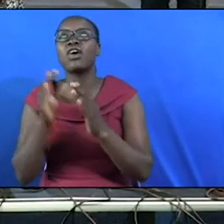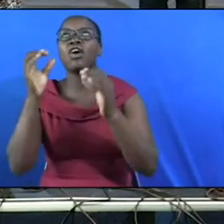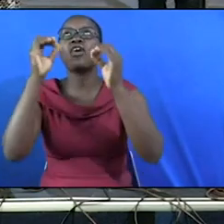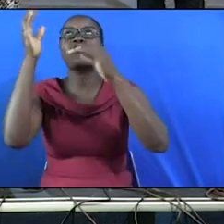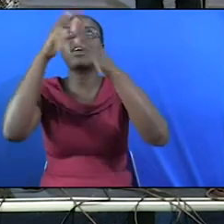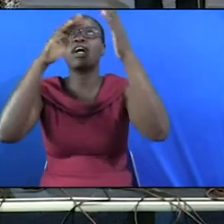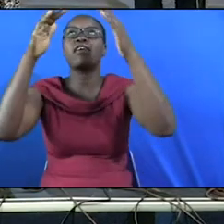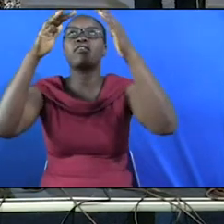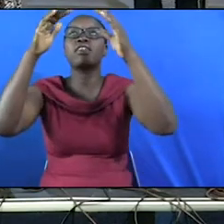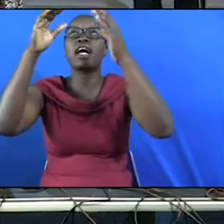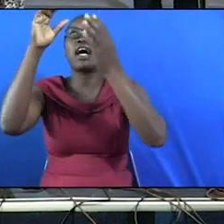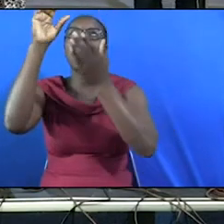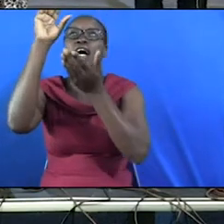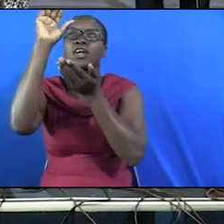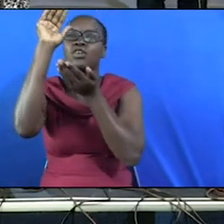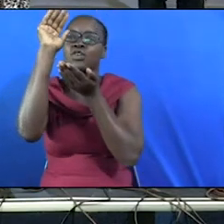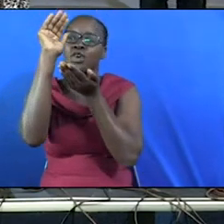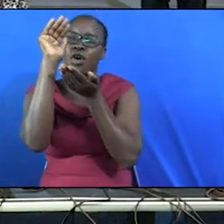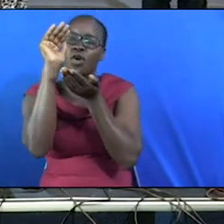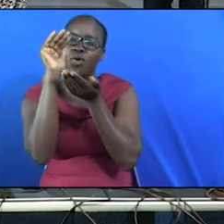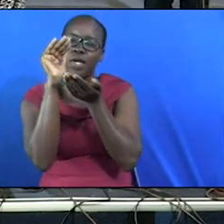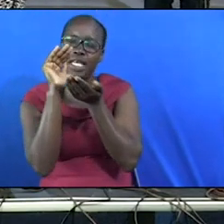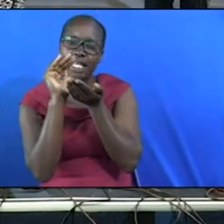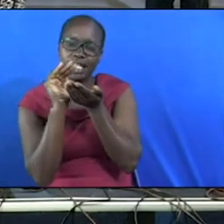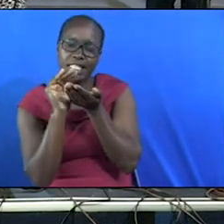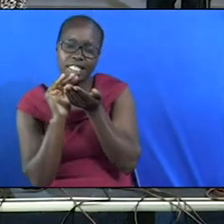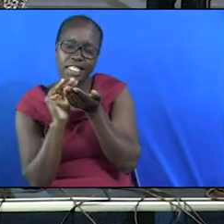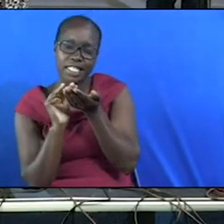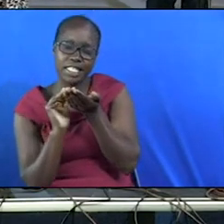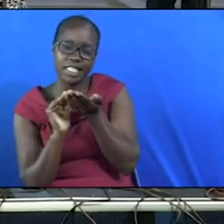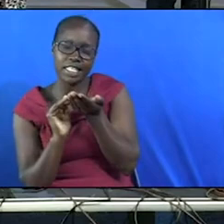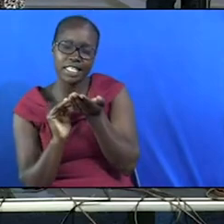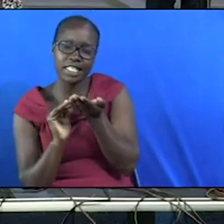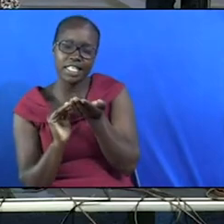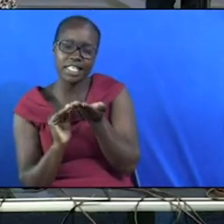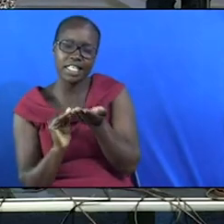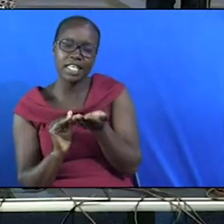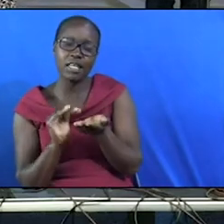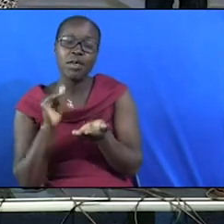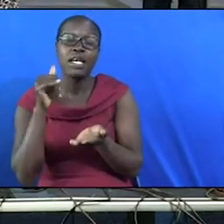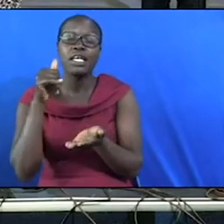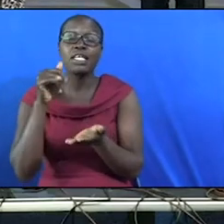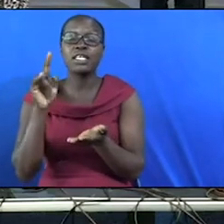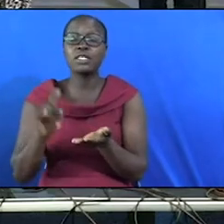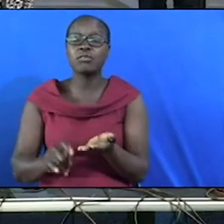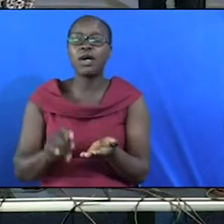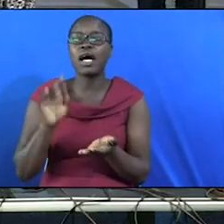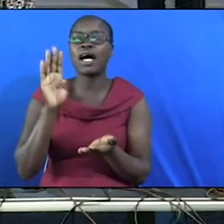stars of heaven are growing dim.